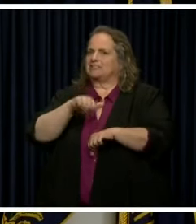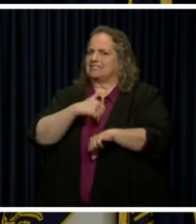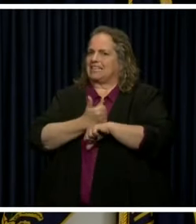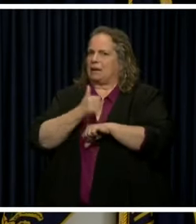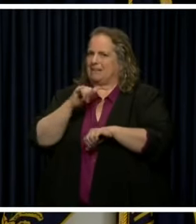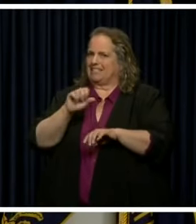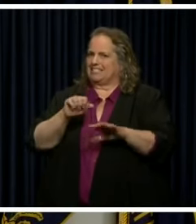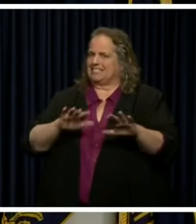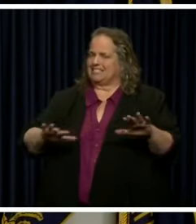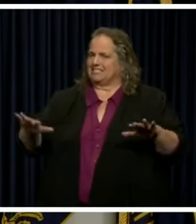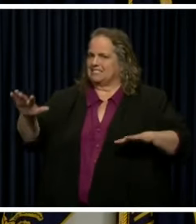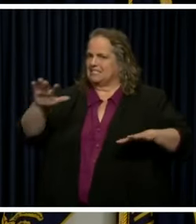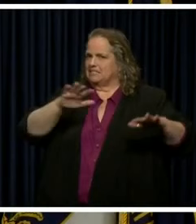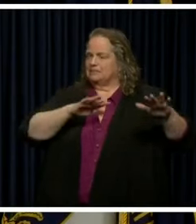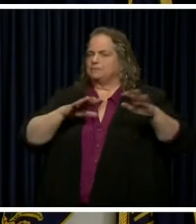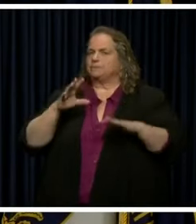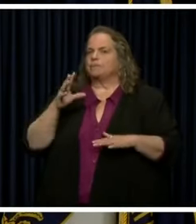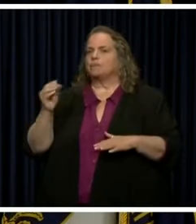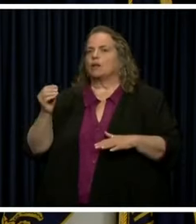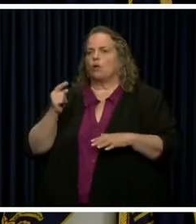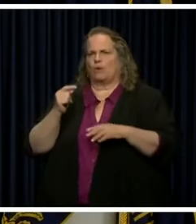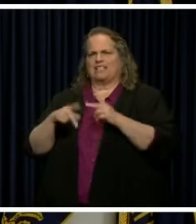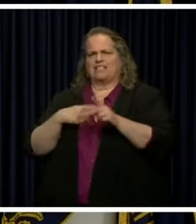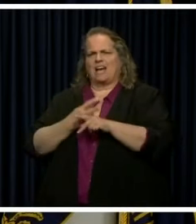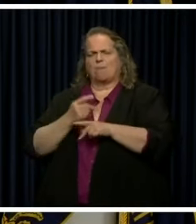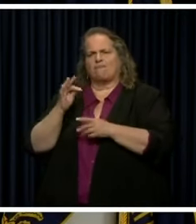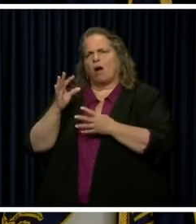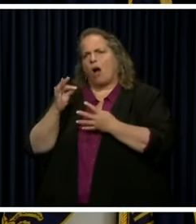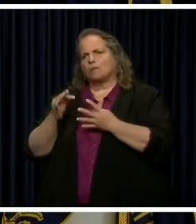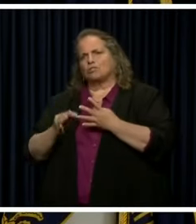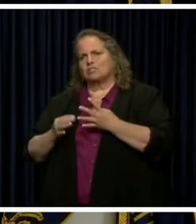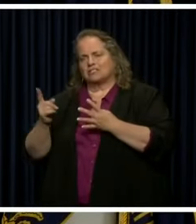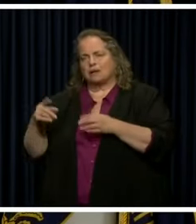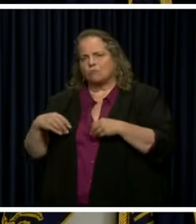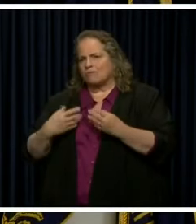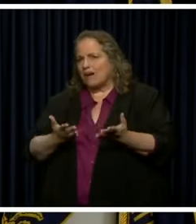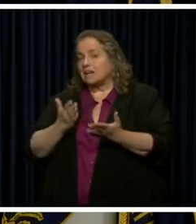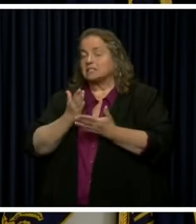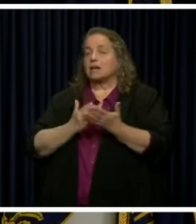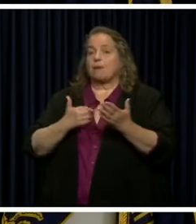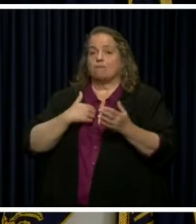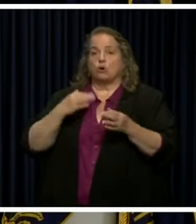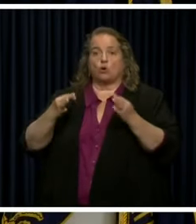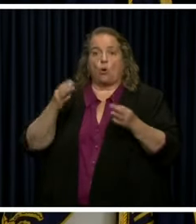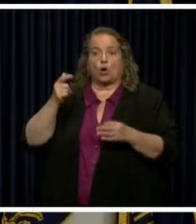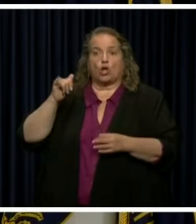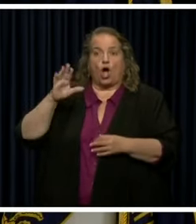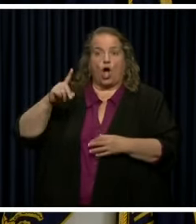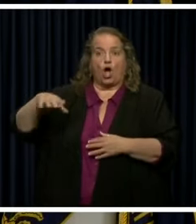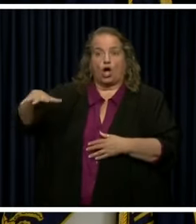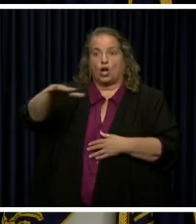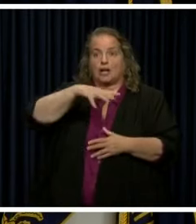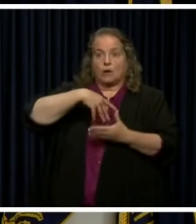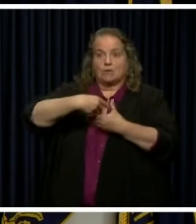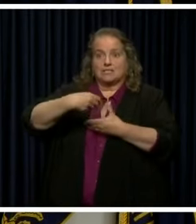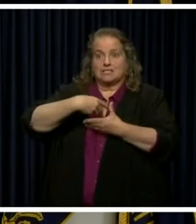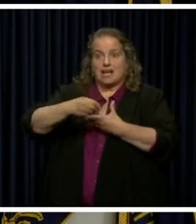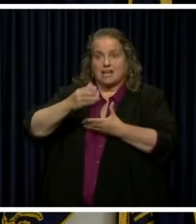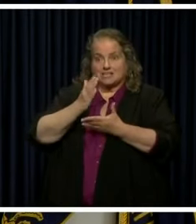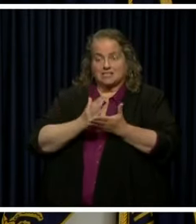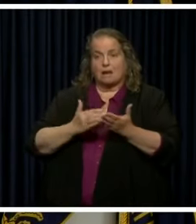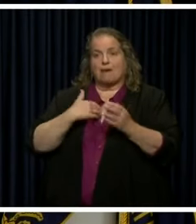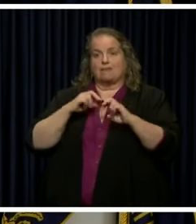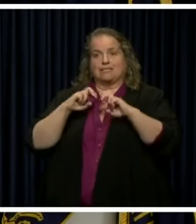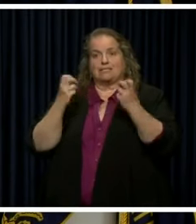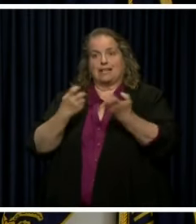is and what type of options they provide. Some have courtyards and outdoor type